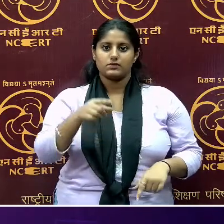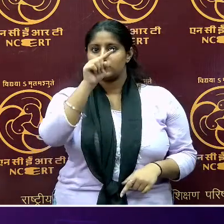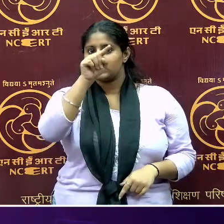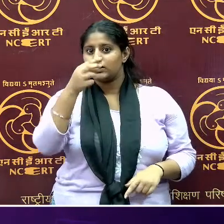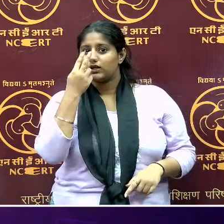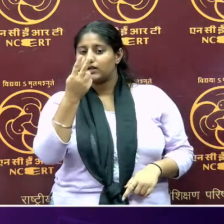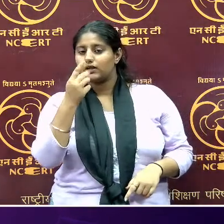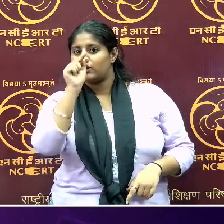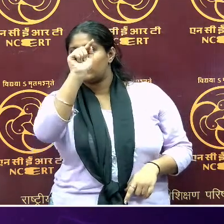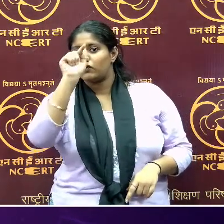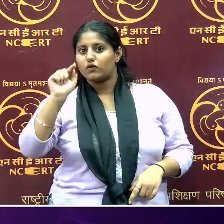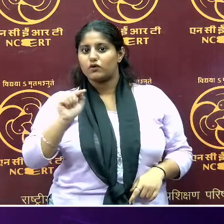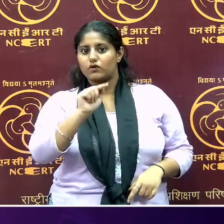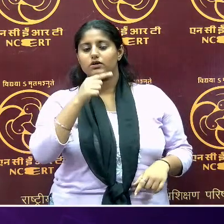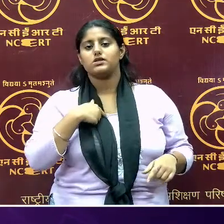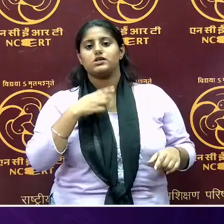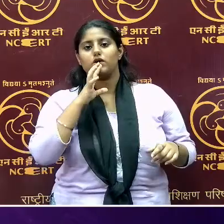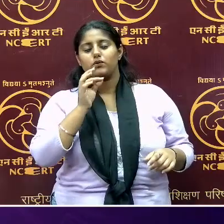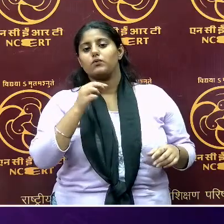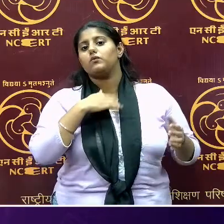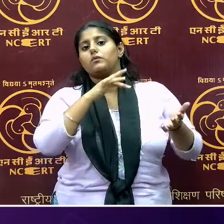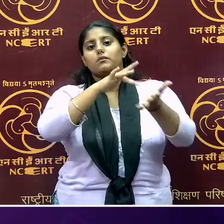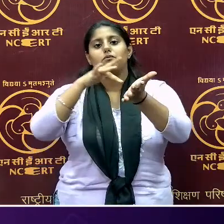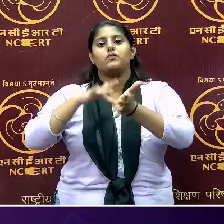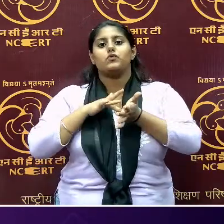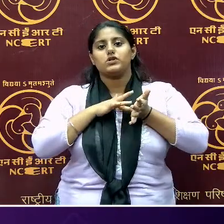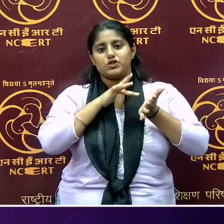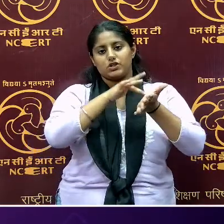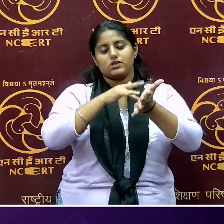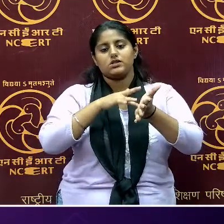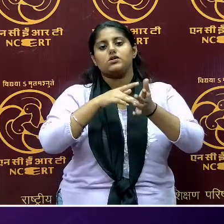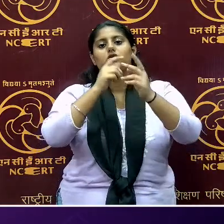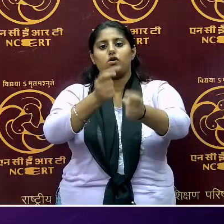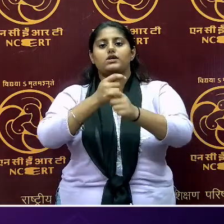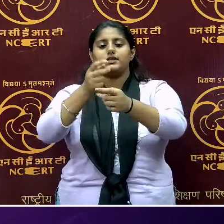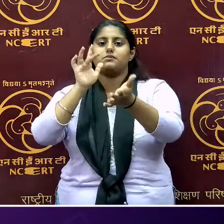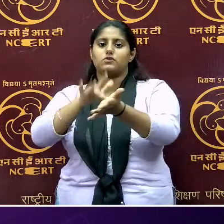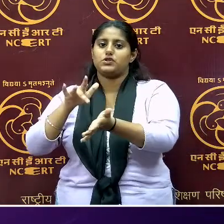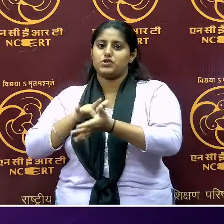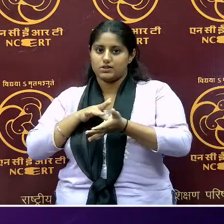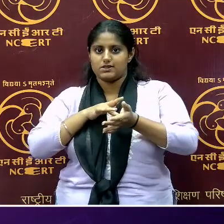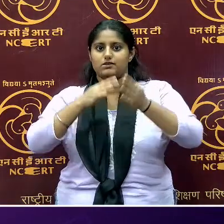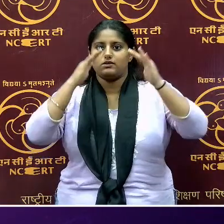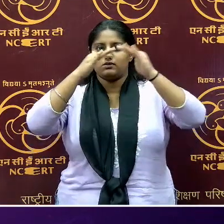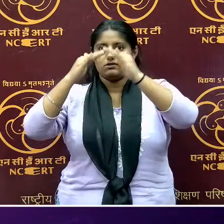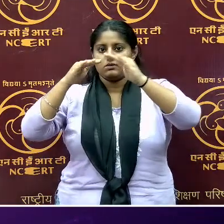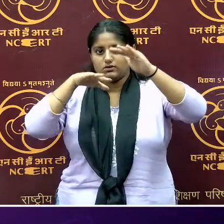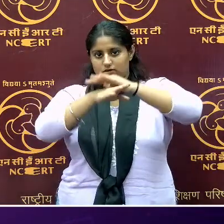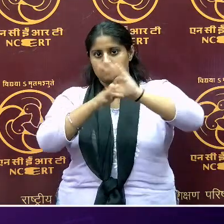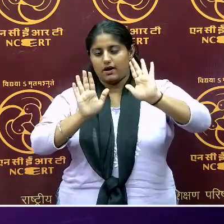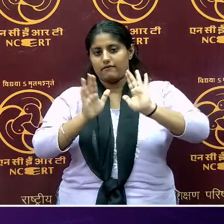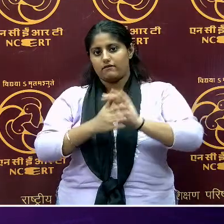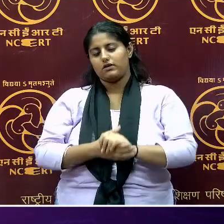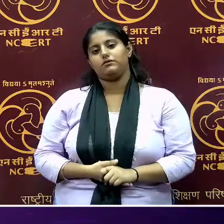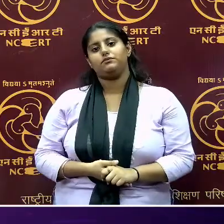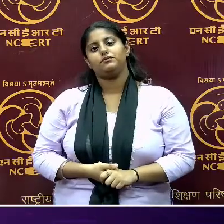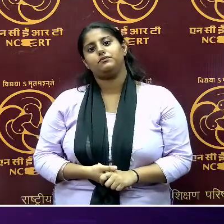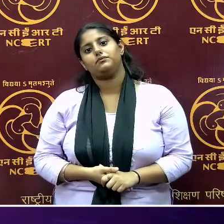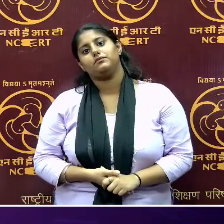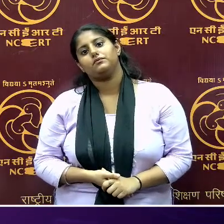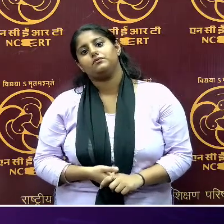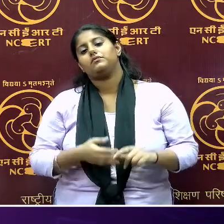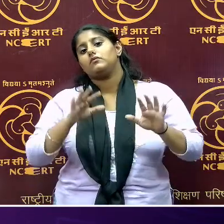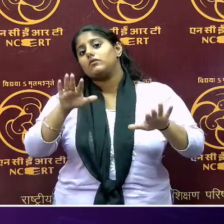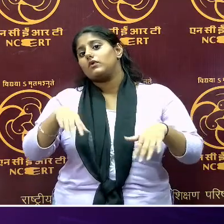dots? No, they are actually showing the position of the horses in the stable. Okay. The next day, when the king